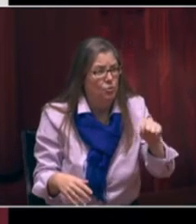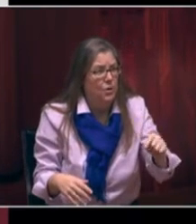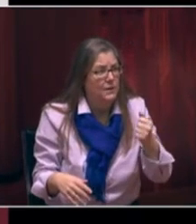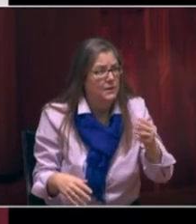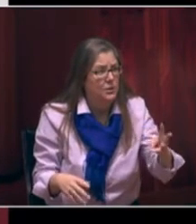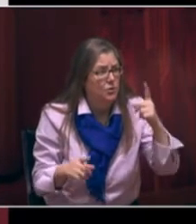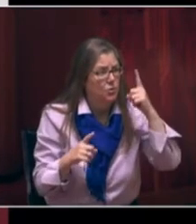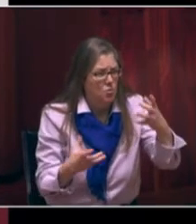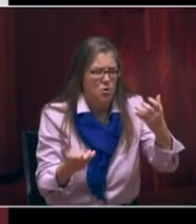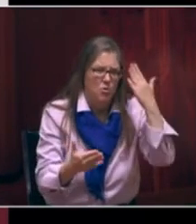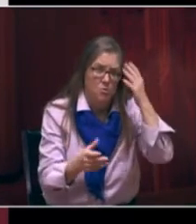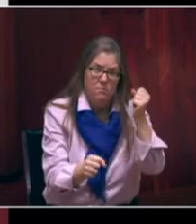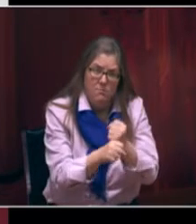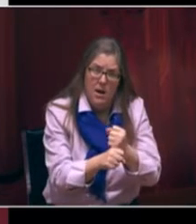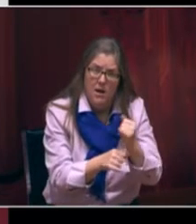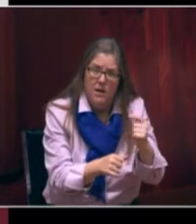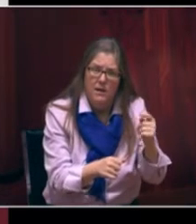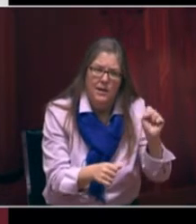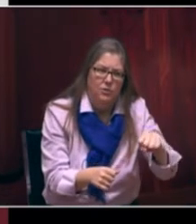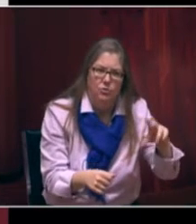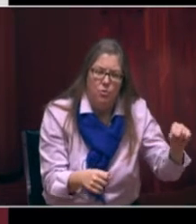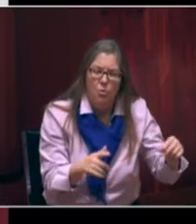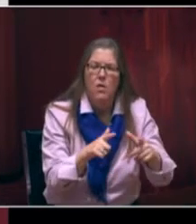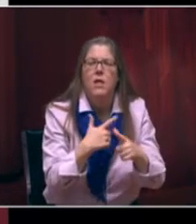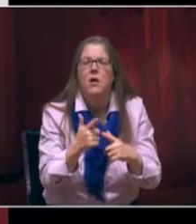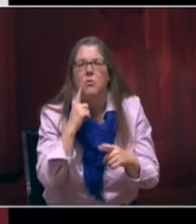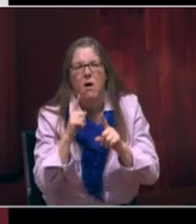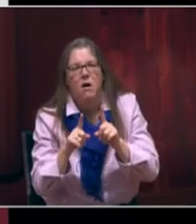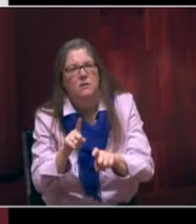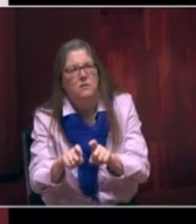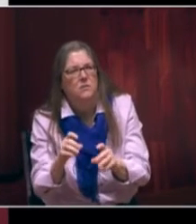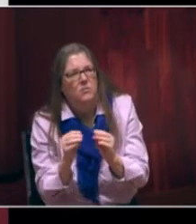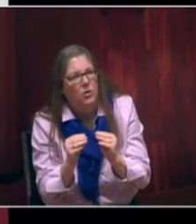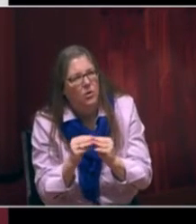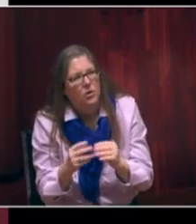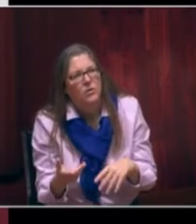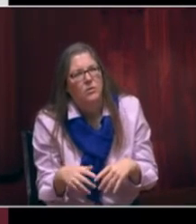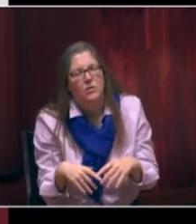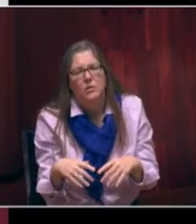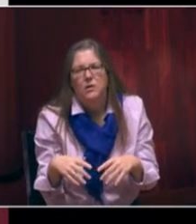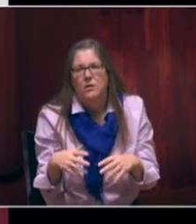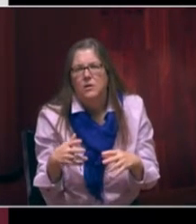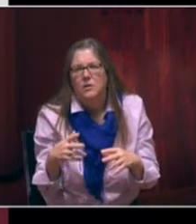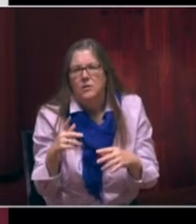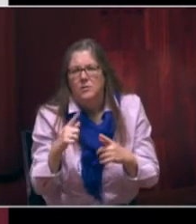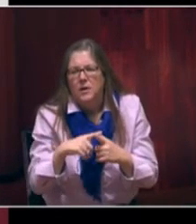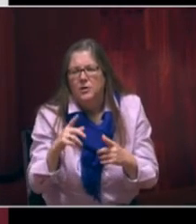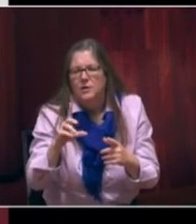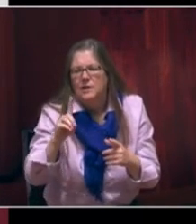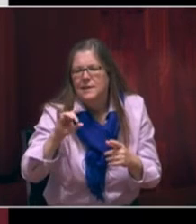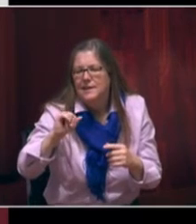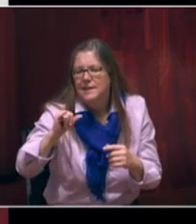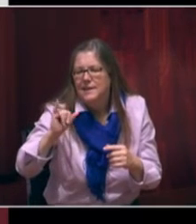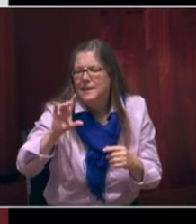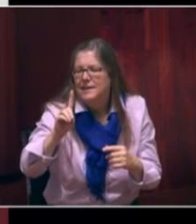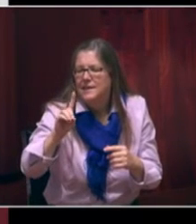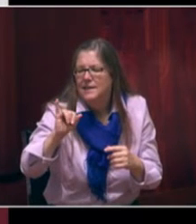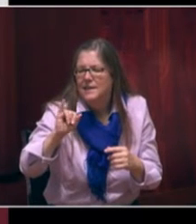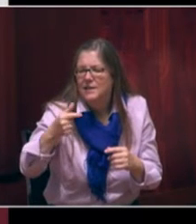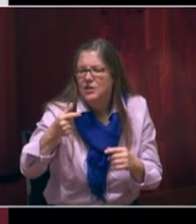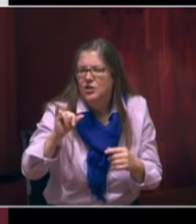important to us, we wanna know that. Then we'll ask additional questions. We have a question around digitization strategies for permanent records. Again, trying